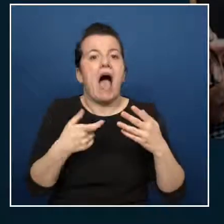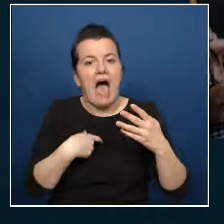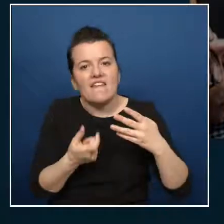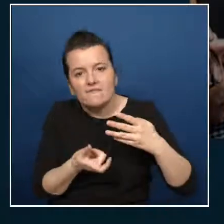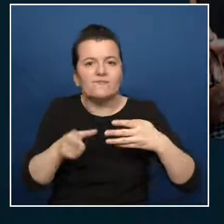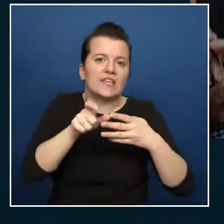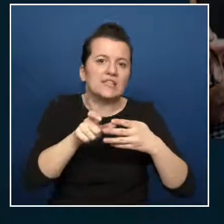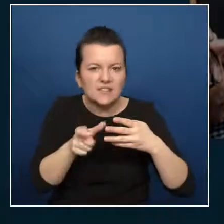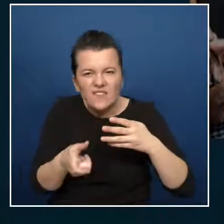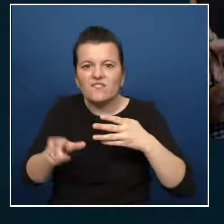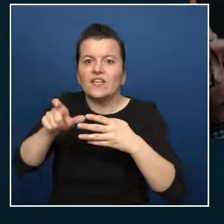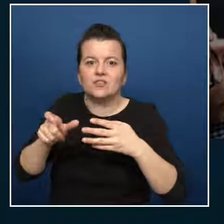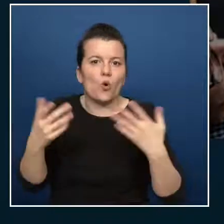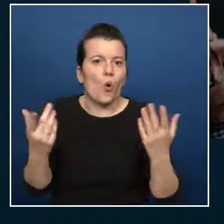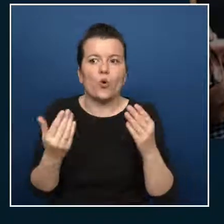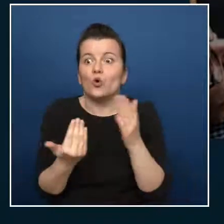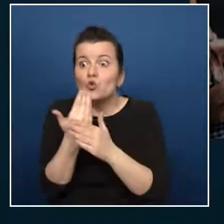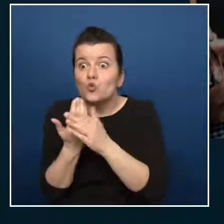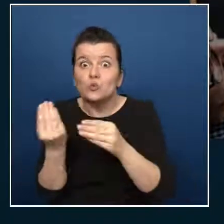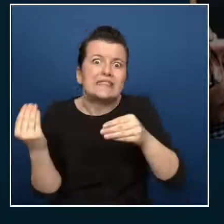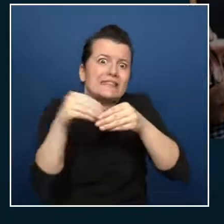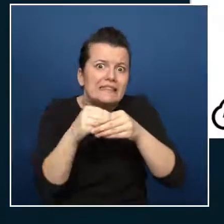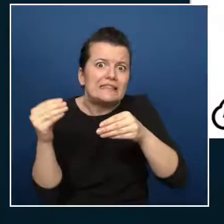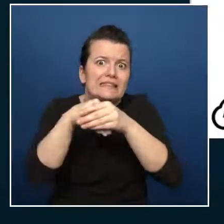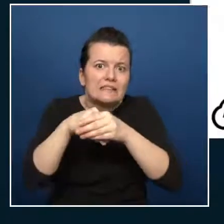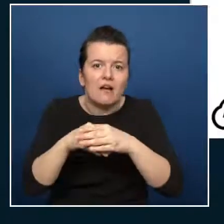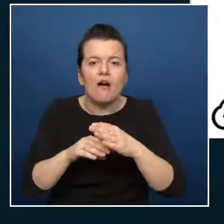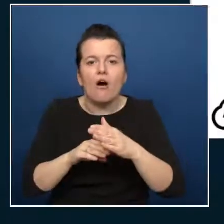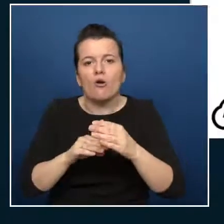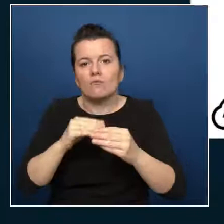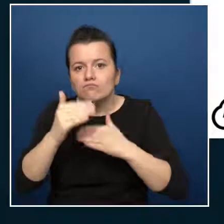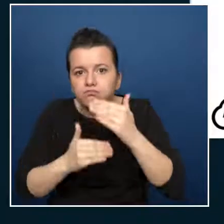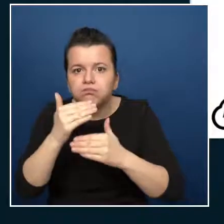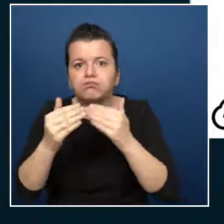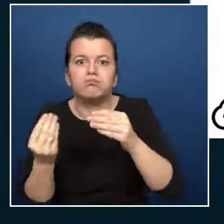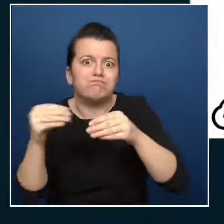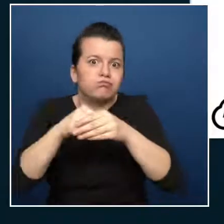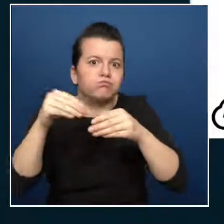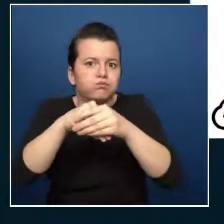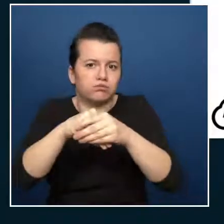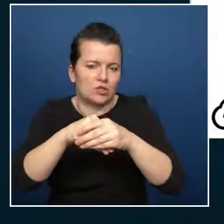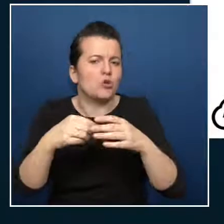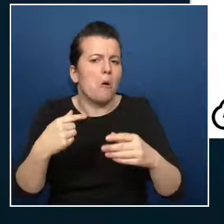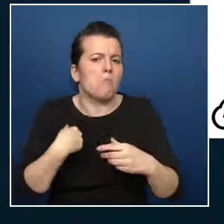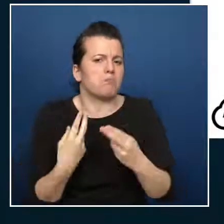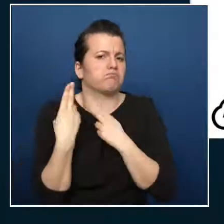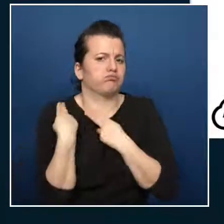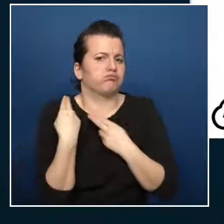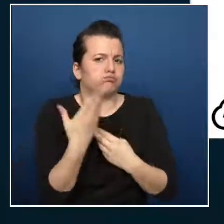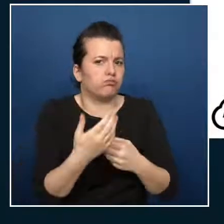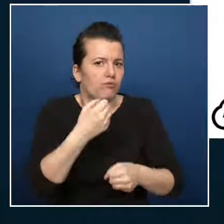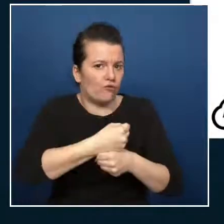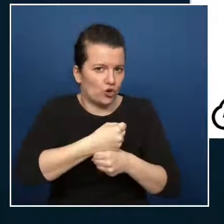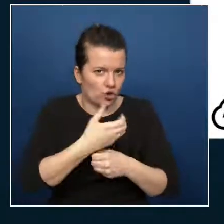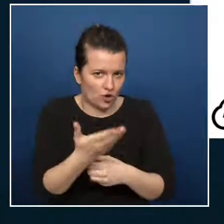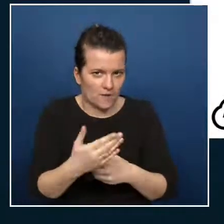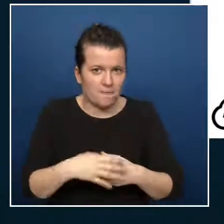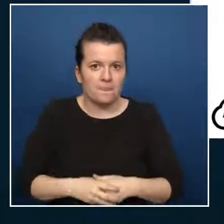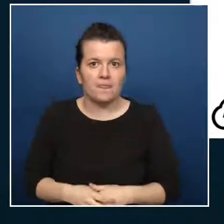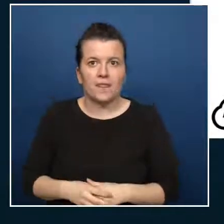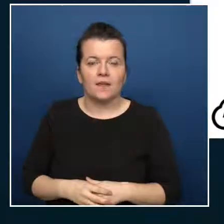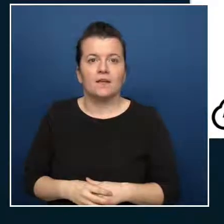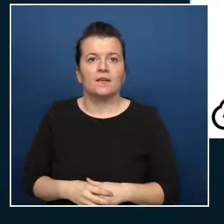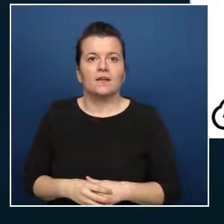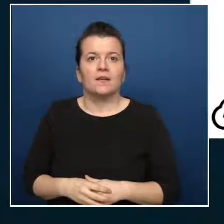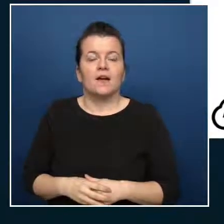adding developments in that. So that was the project, and the team were not actually the